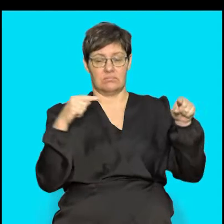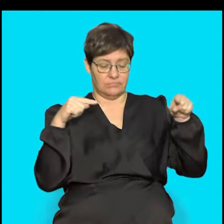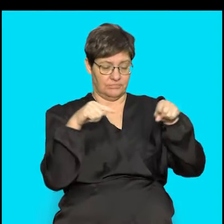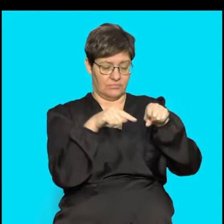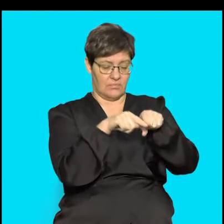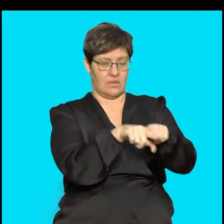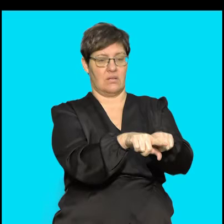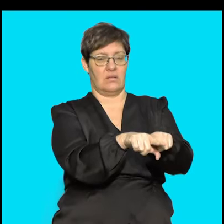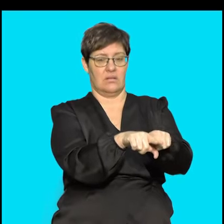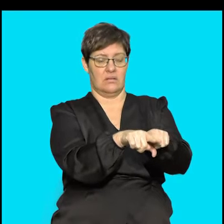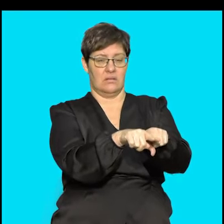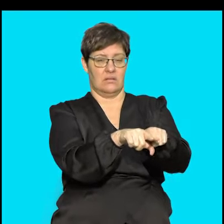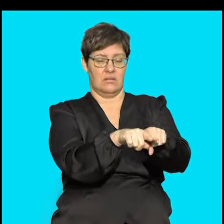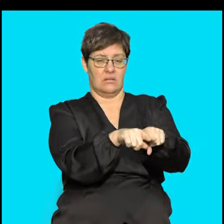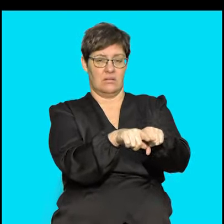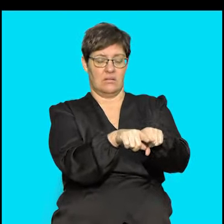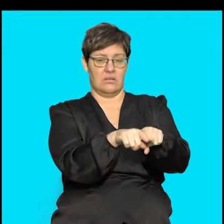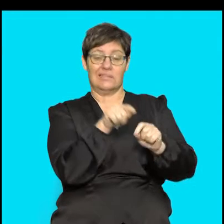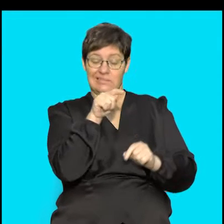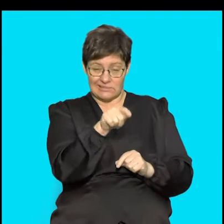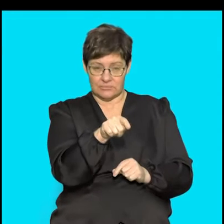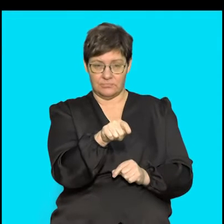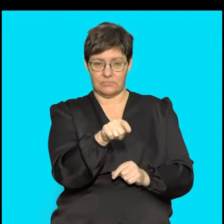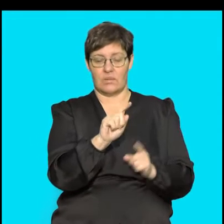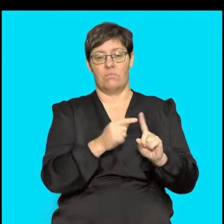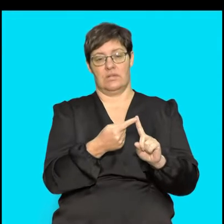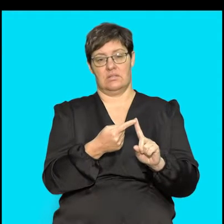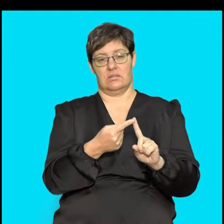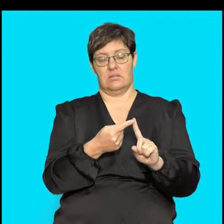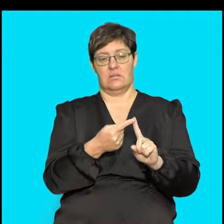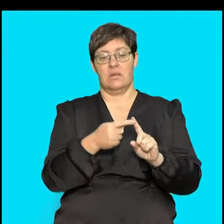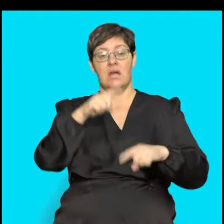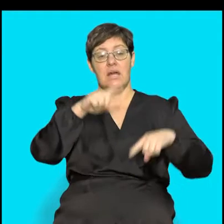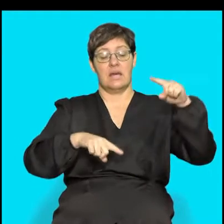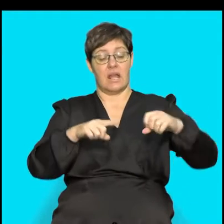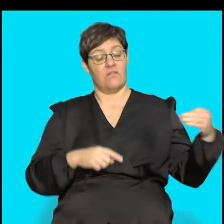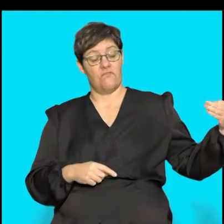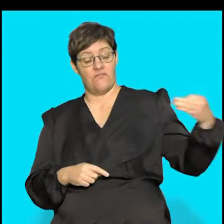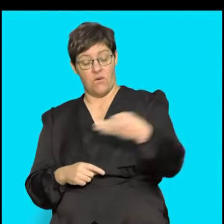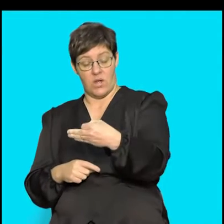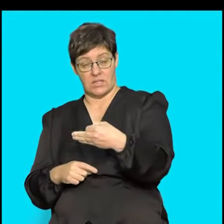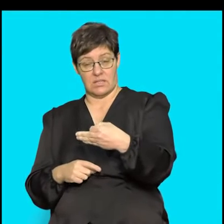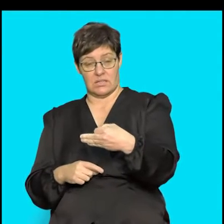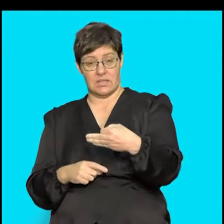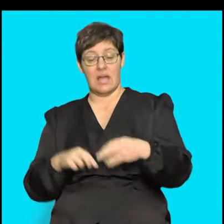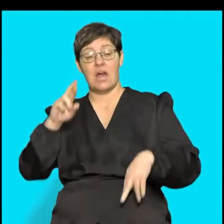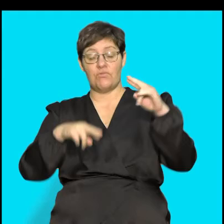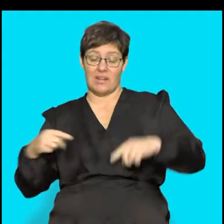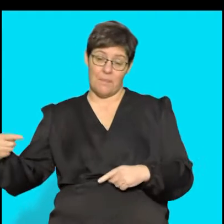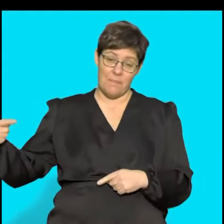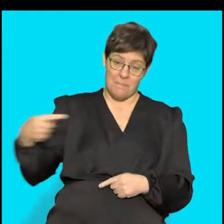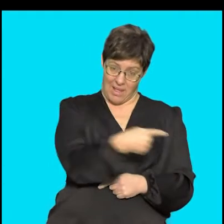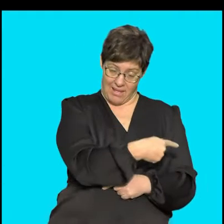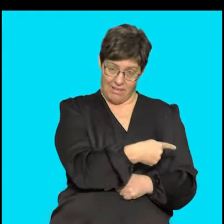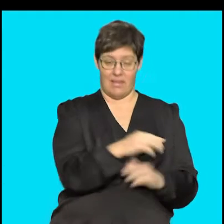two lines are basically parallel, and at that line or that point, the rate of the forward reaction